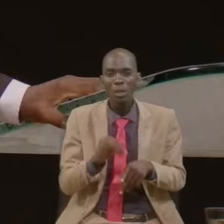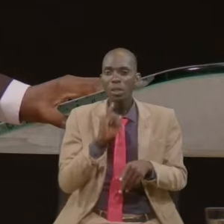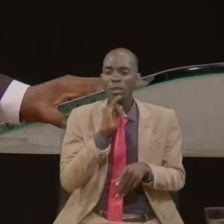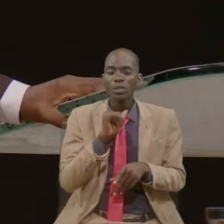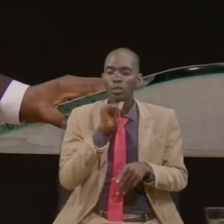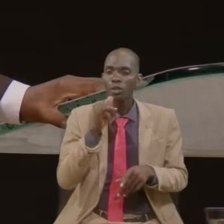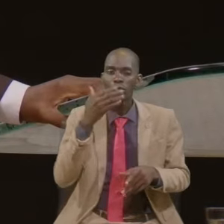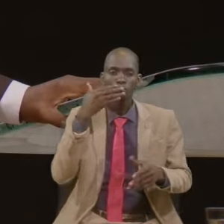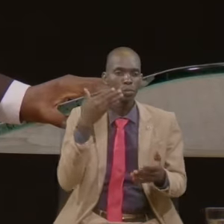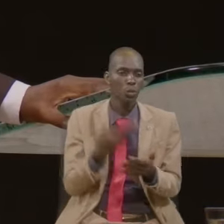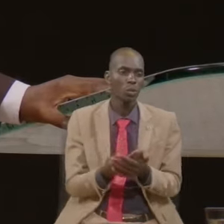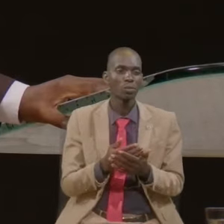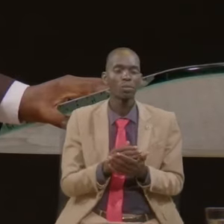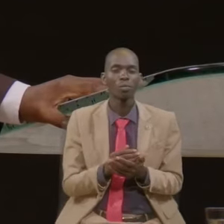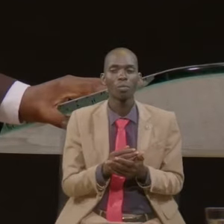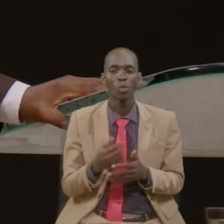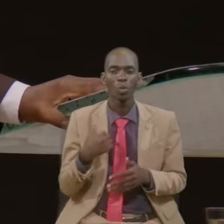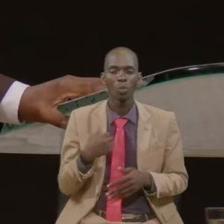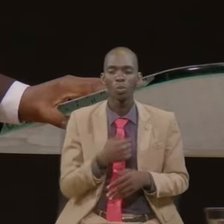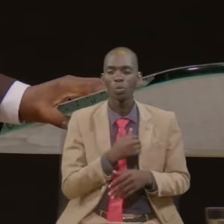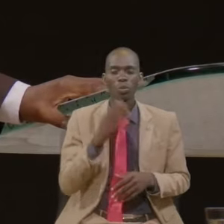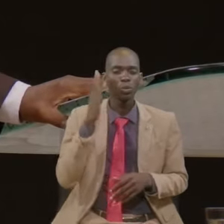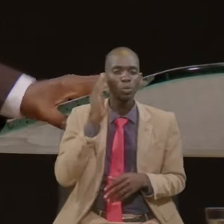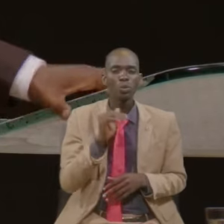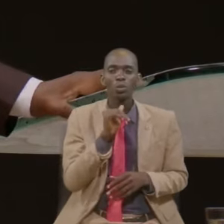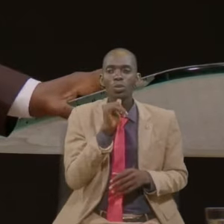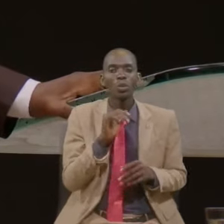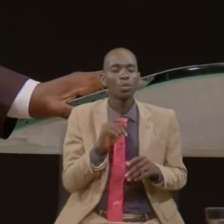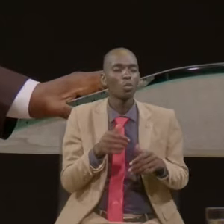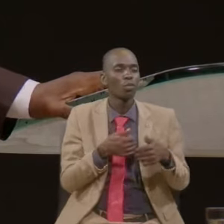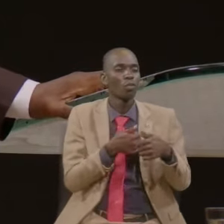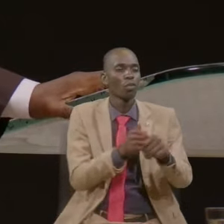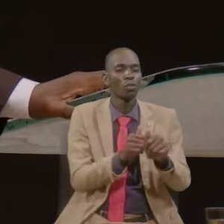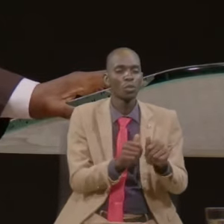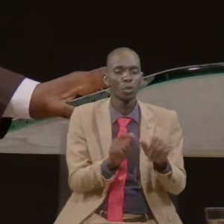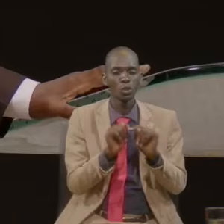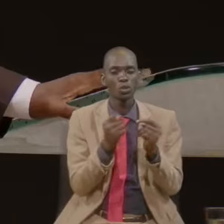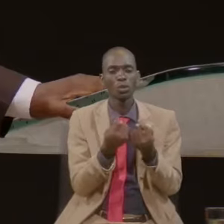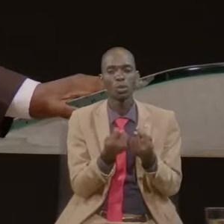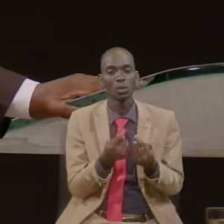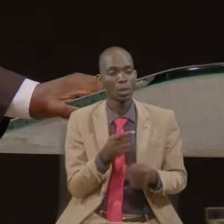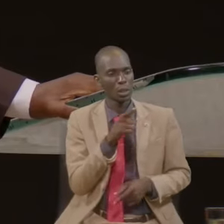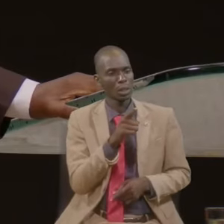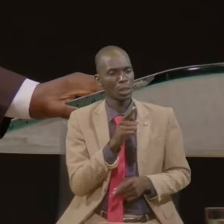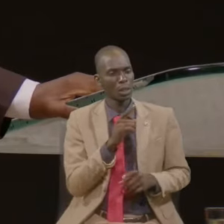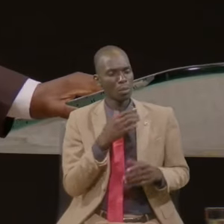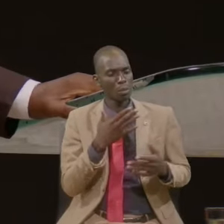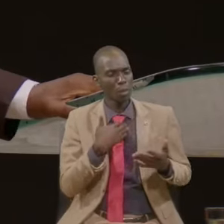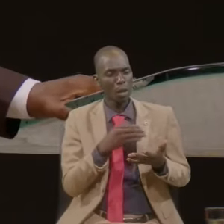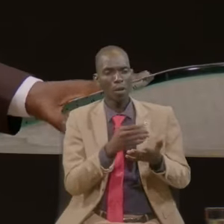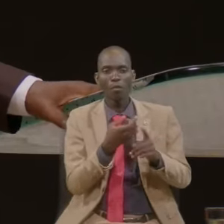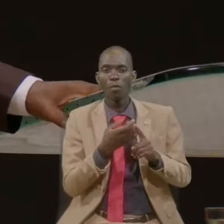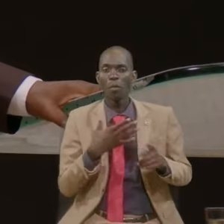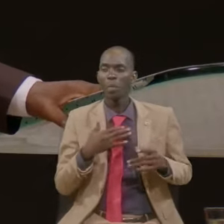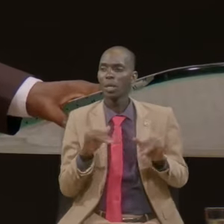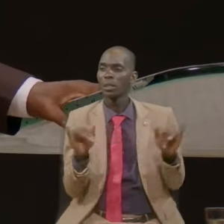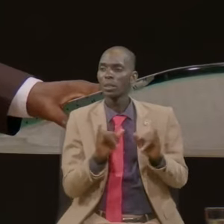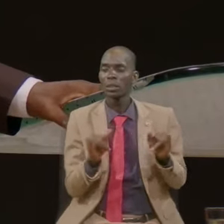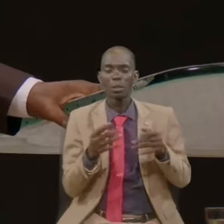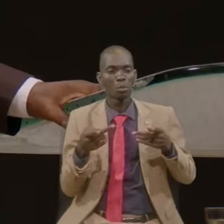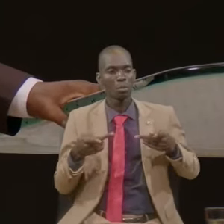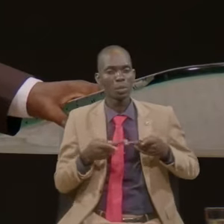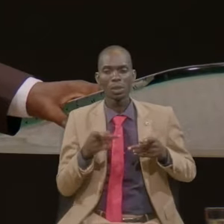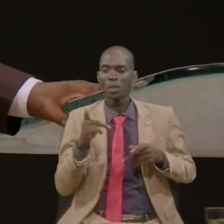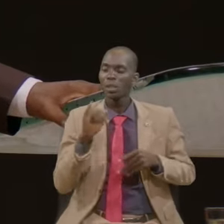not good. We shouldn't go by tribe. He speaks my language. He's from our